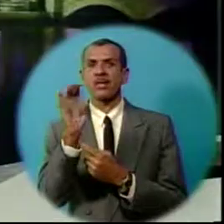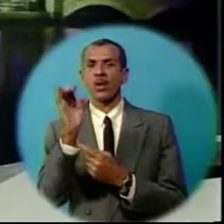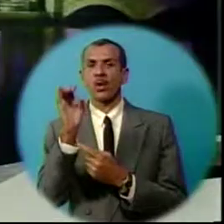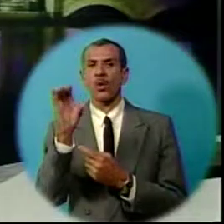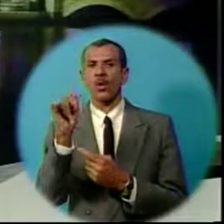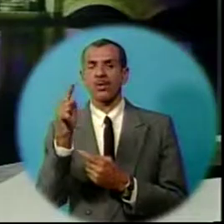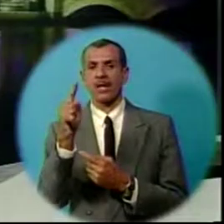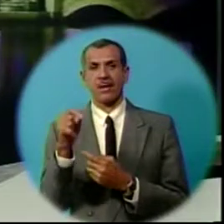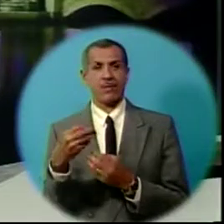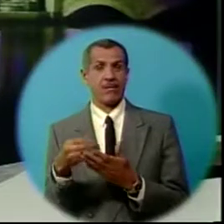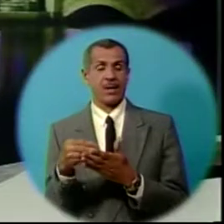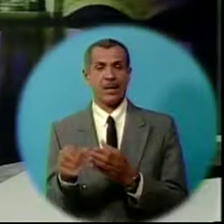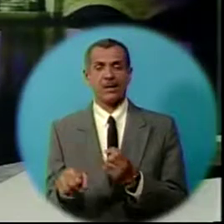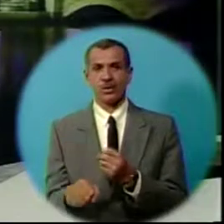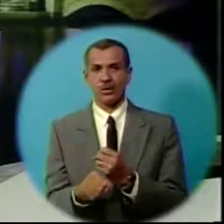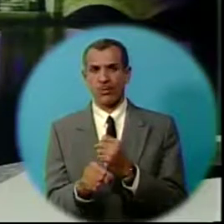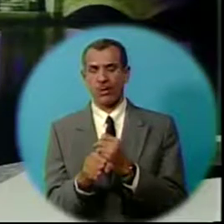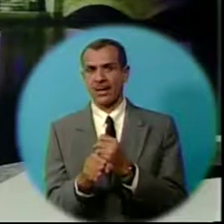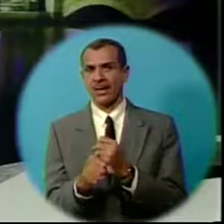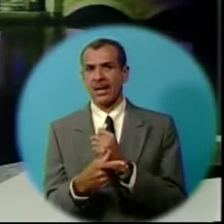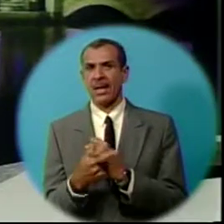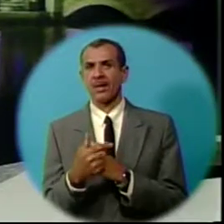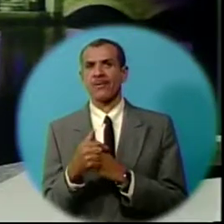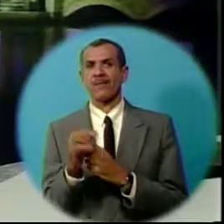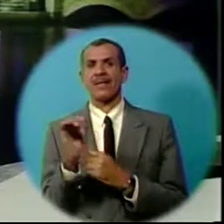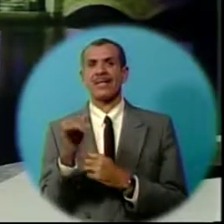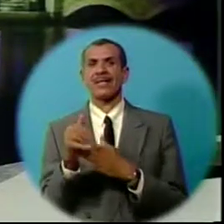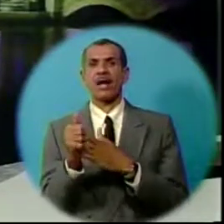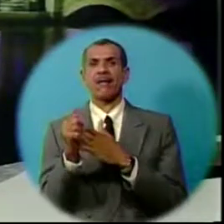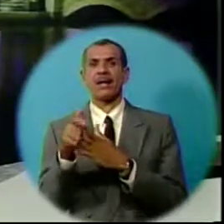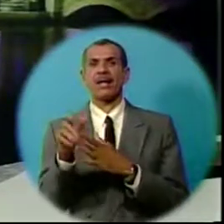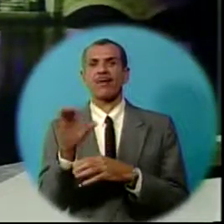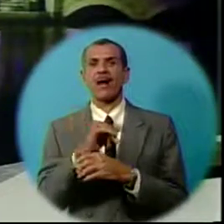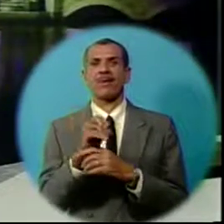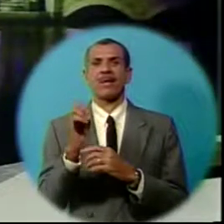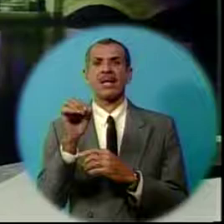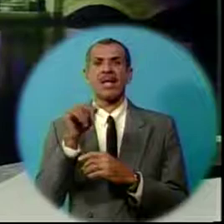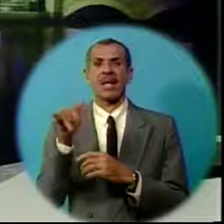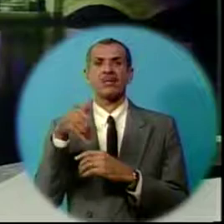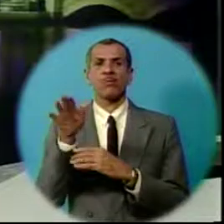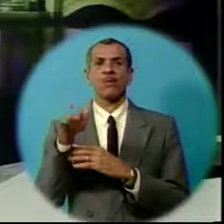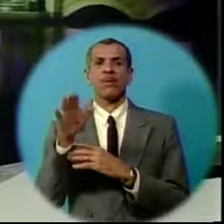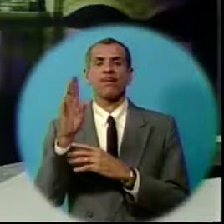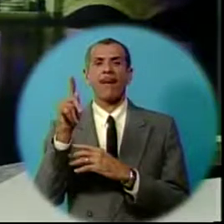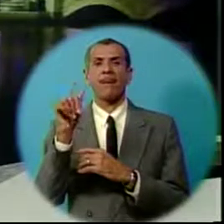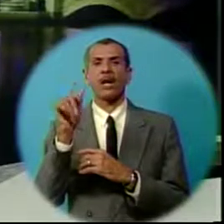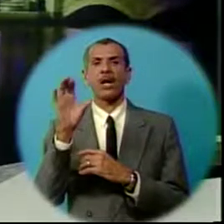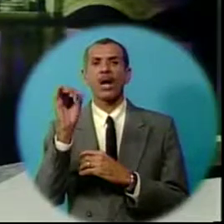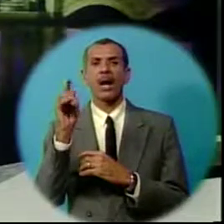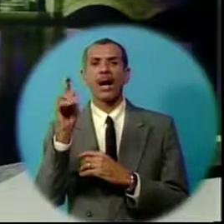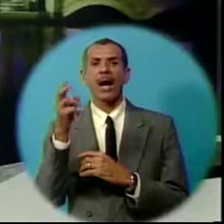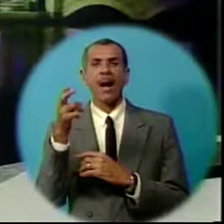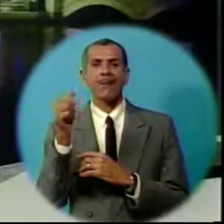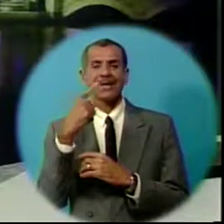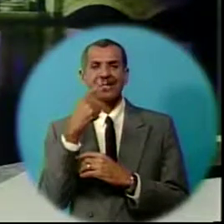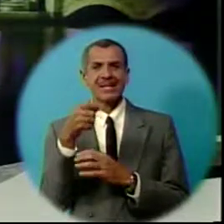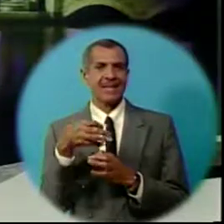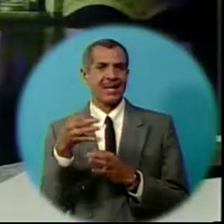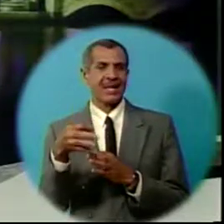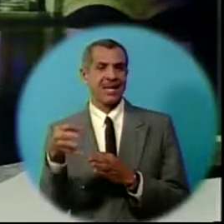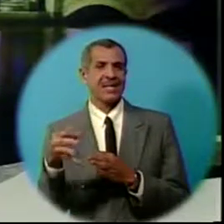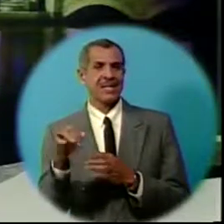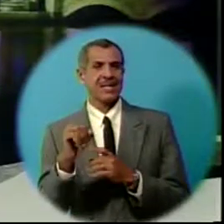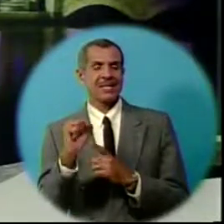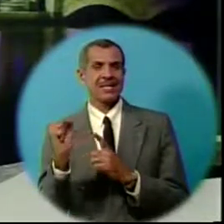have to fund it. The suggestion comes from Executive Director of Caribbean Export, Pamela Cook-Hamilton, noting that delays in the judicial